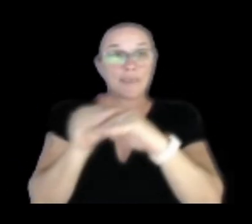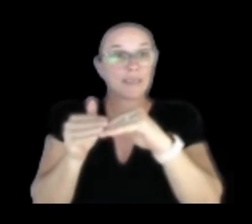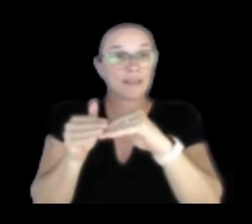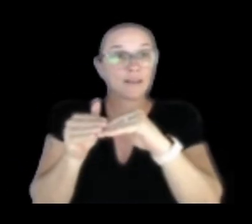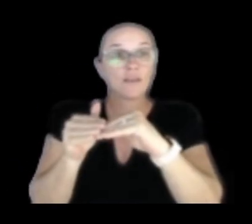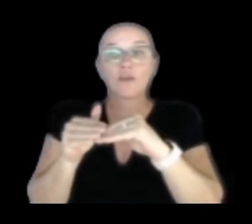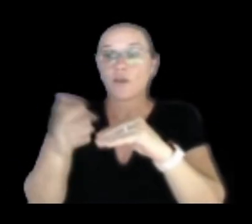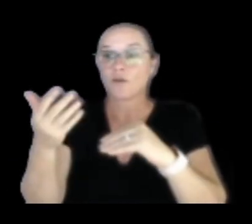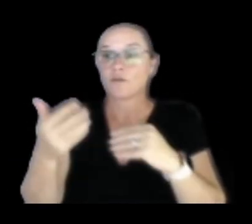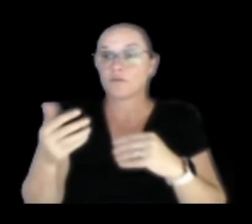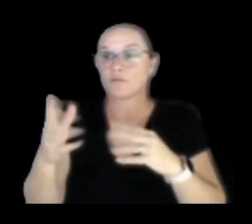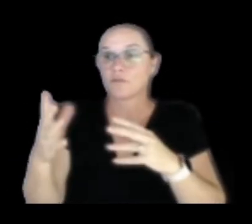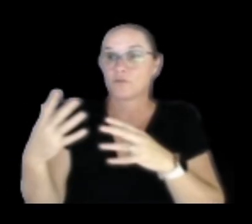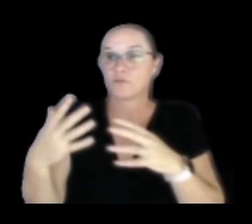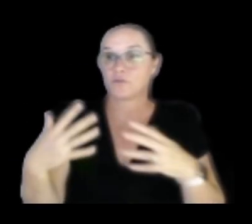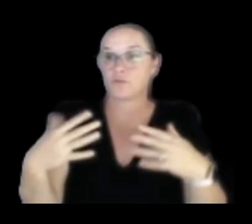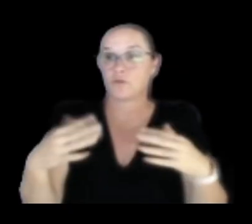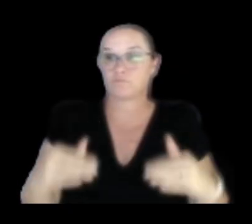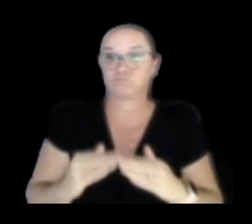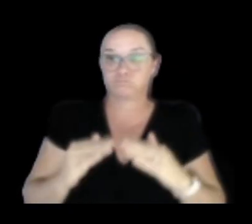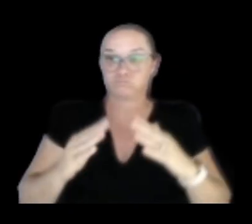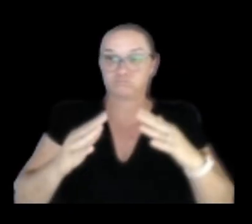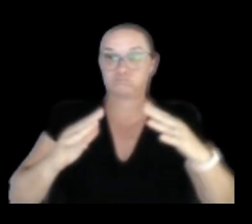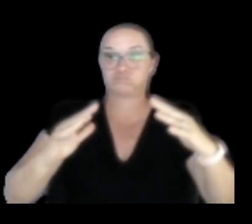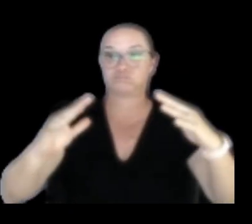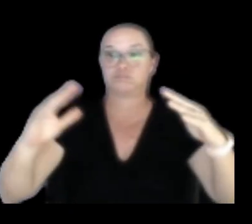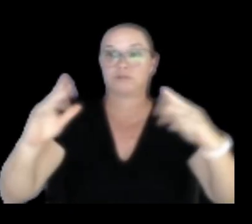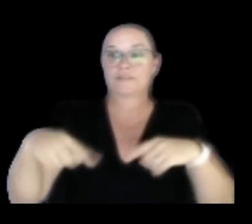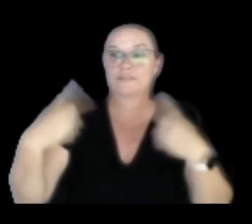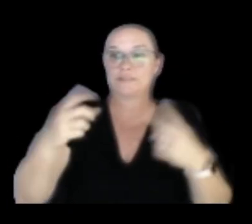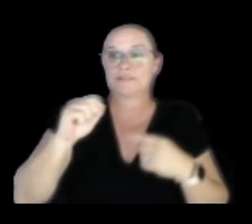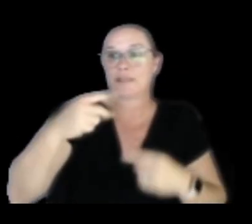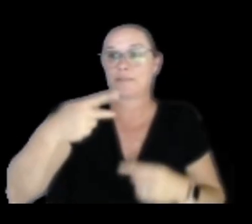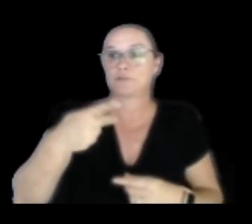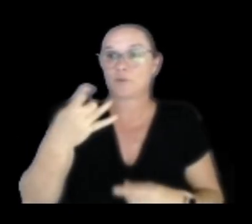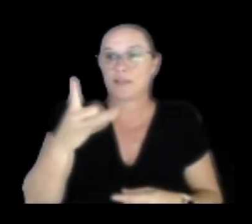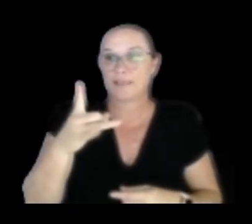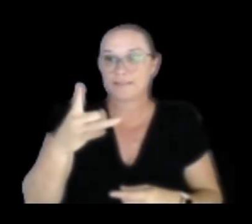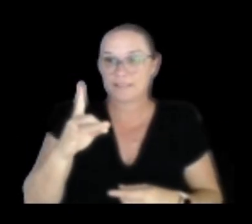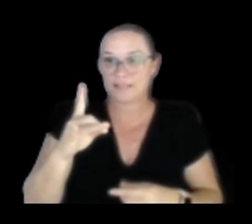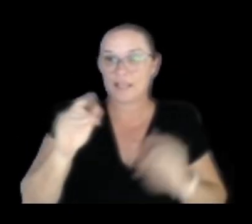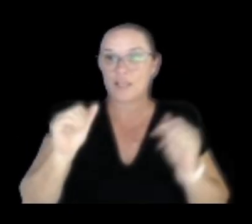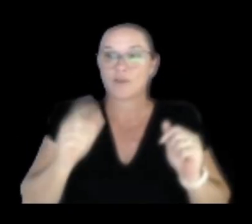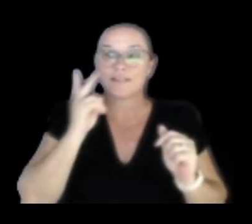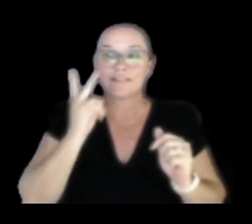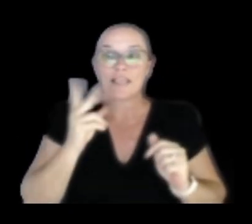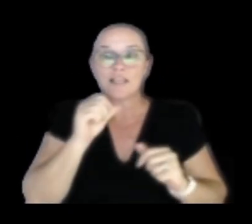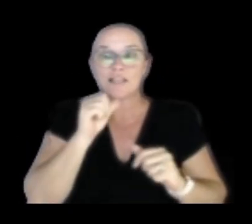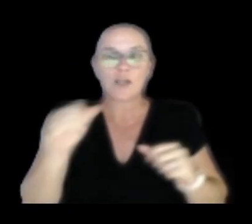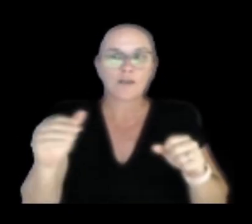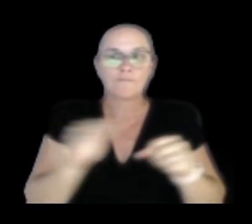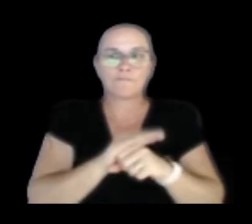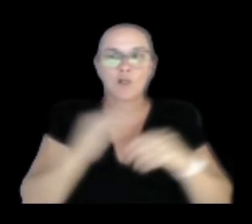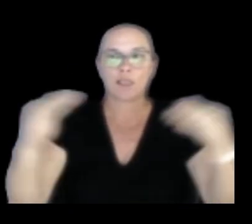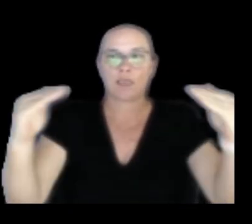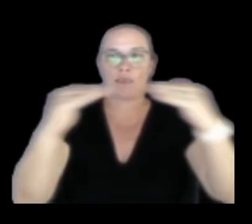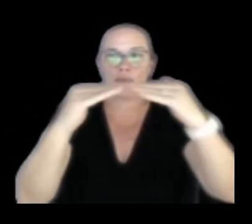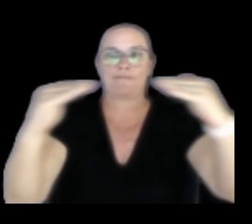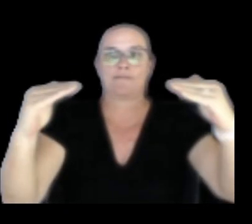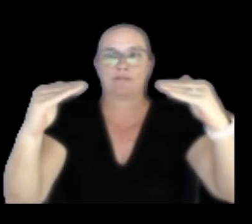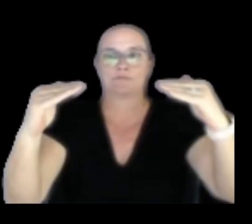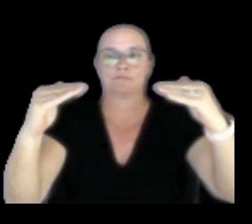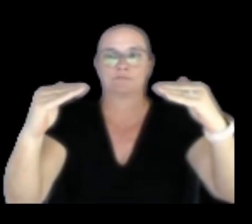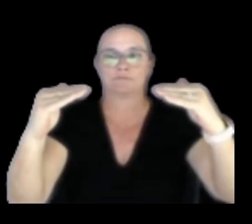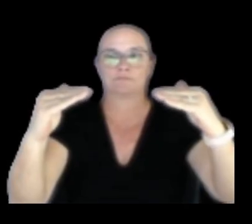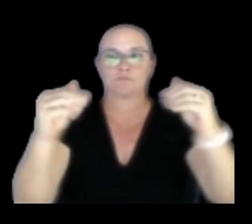recovery since episode 18 visible in a blue line here. And what you can see is we've not yet reached this threshold of